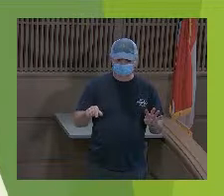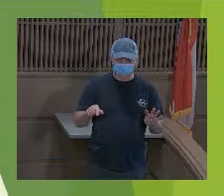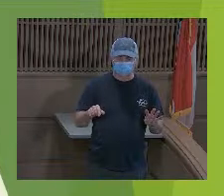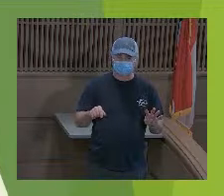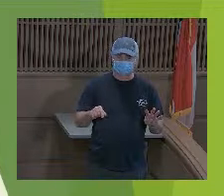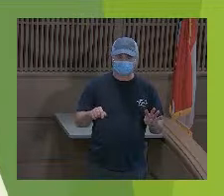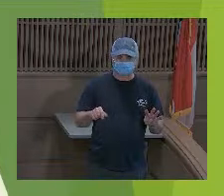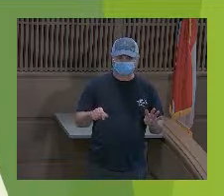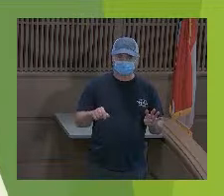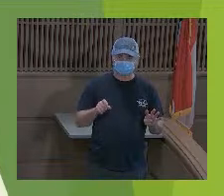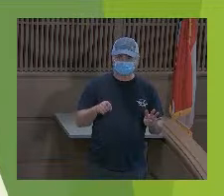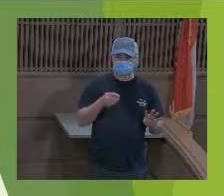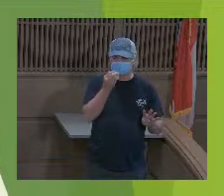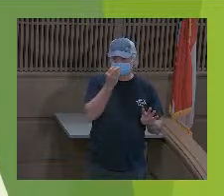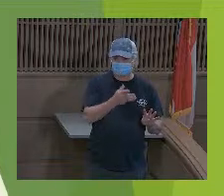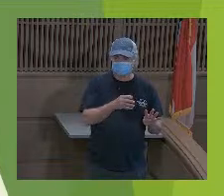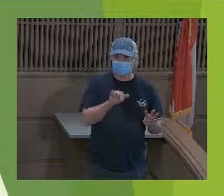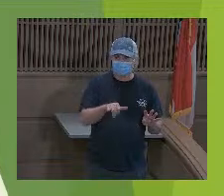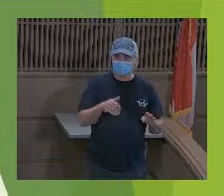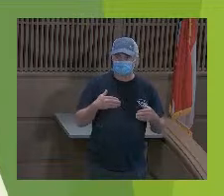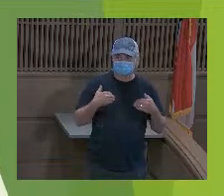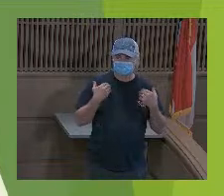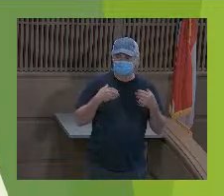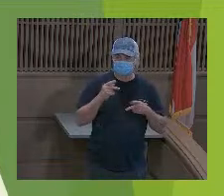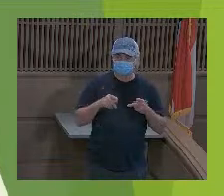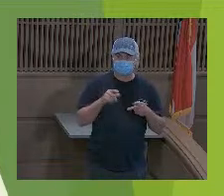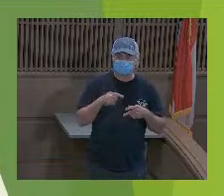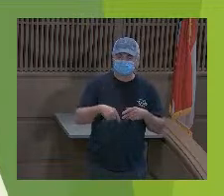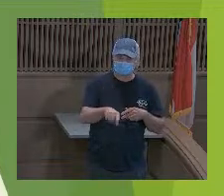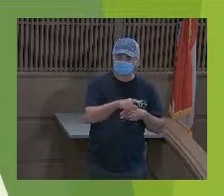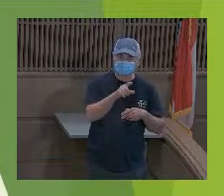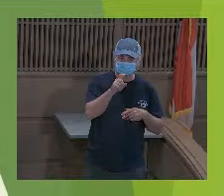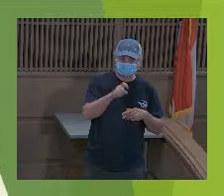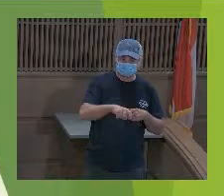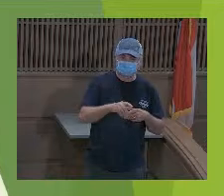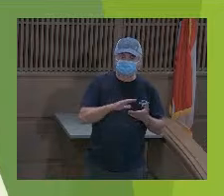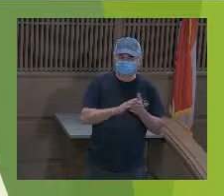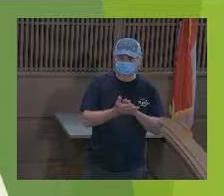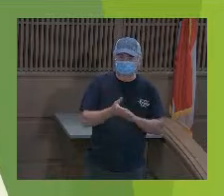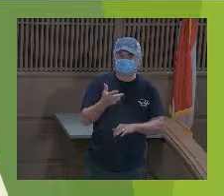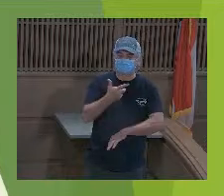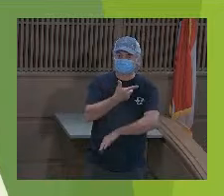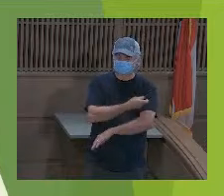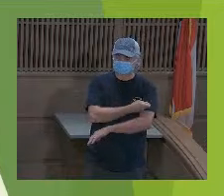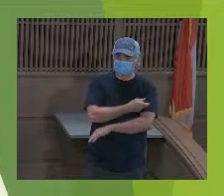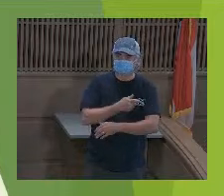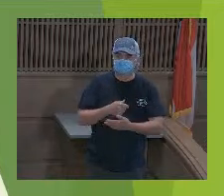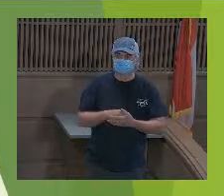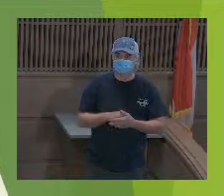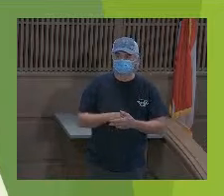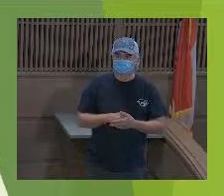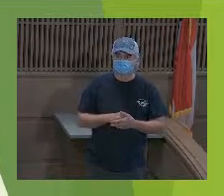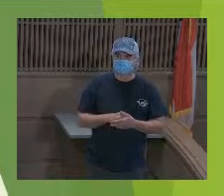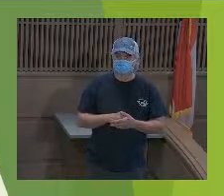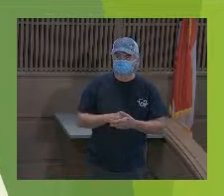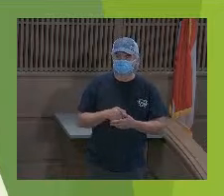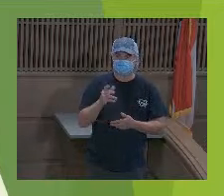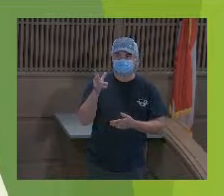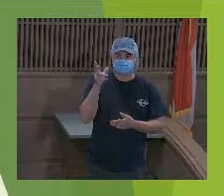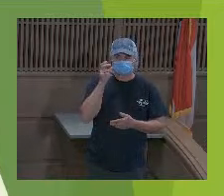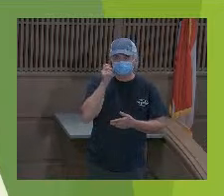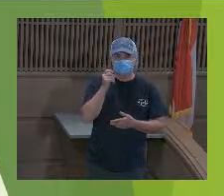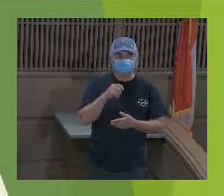reason, should tell young adults why they should be vaccinated. I hear time and time